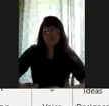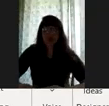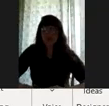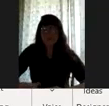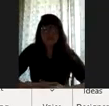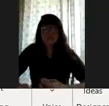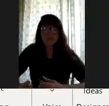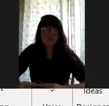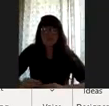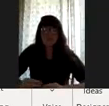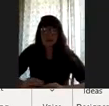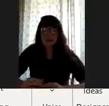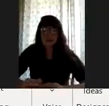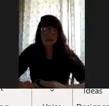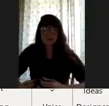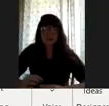help.